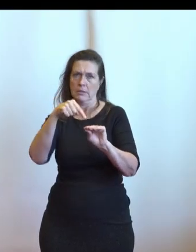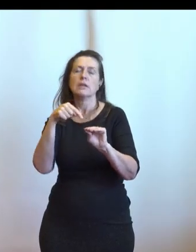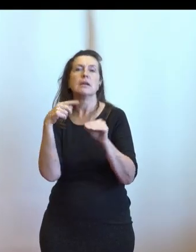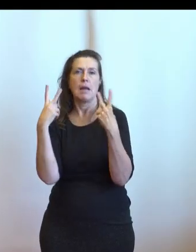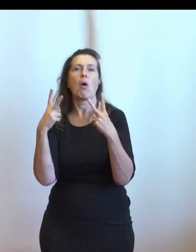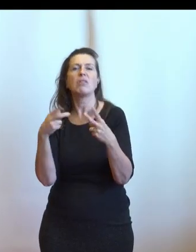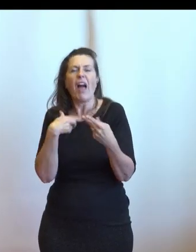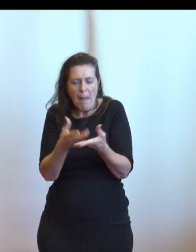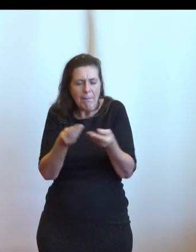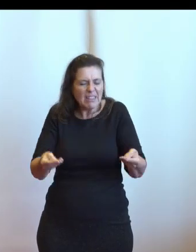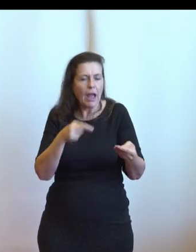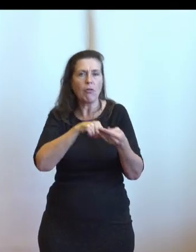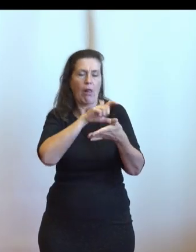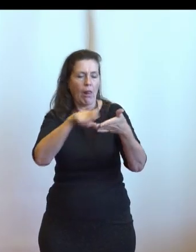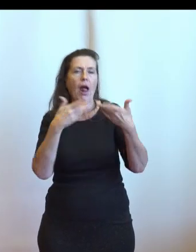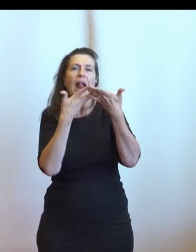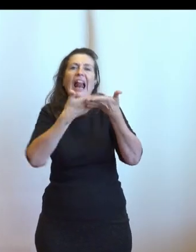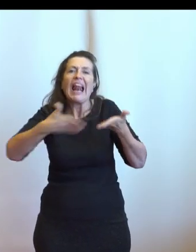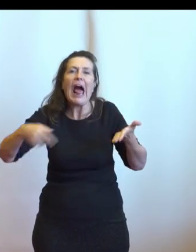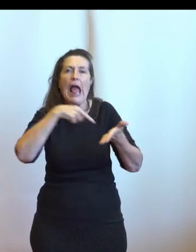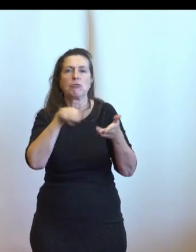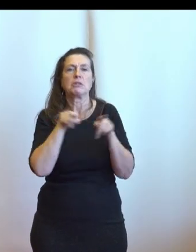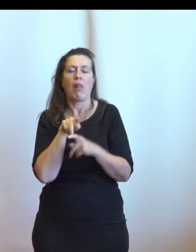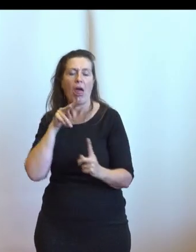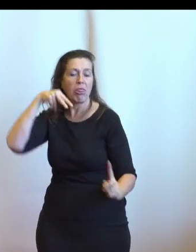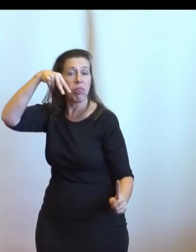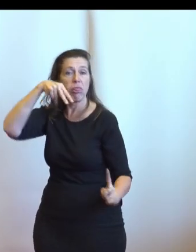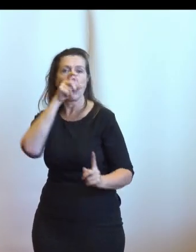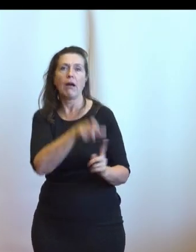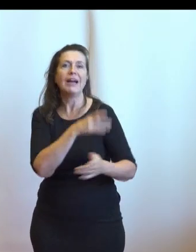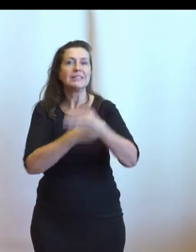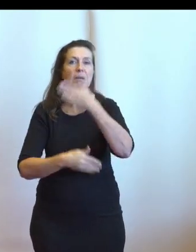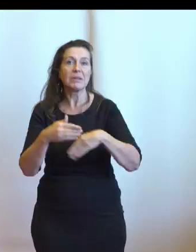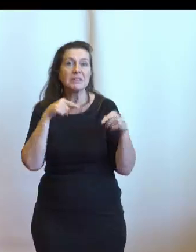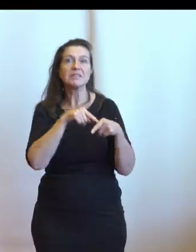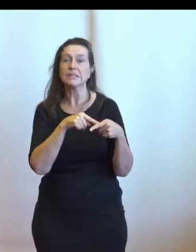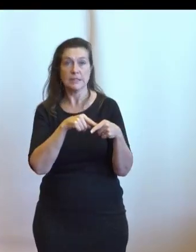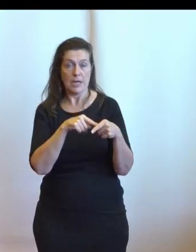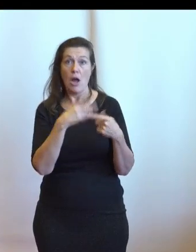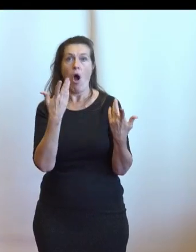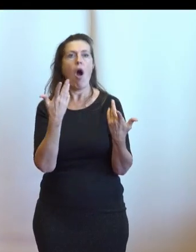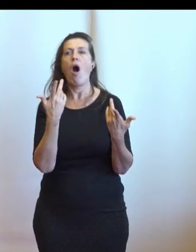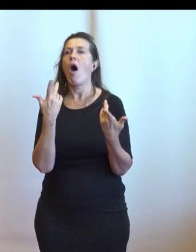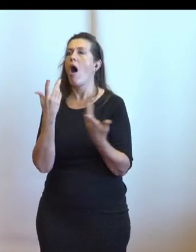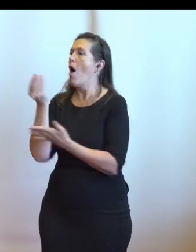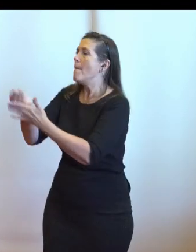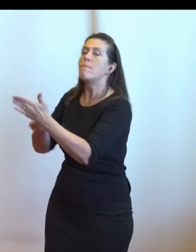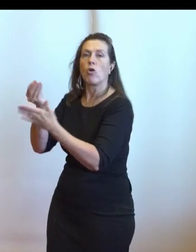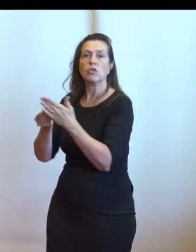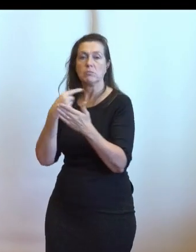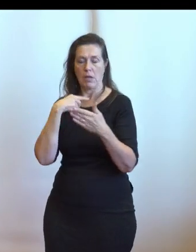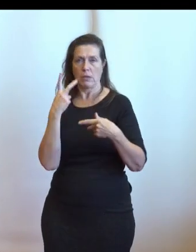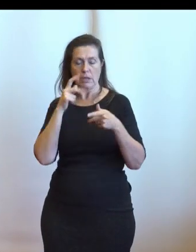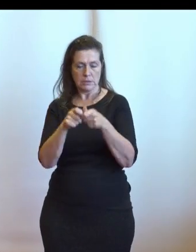company, particularly ones around language. And we were in a procurement exercise, and we went out to